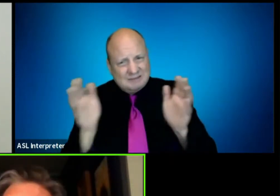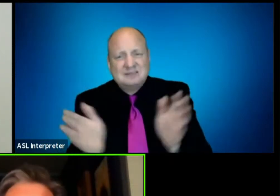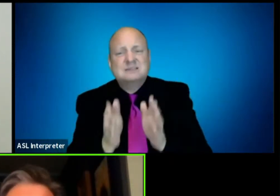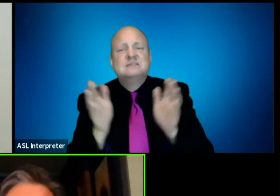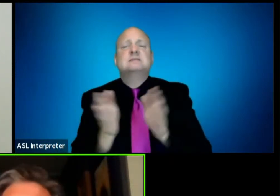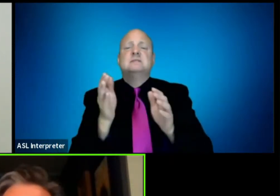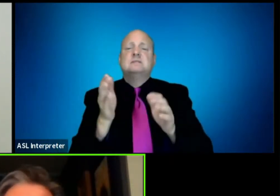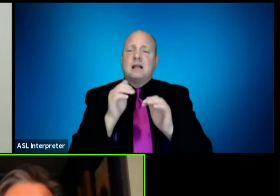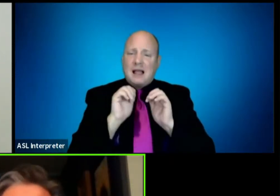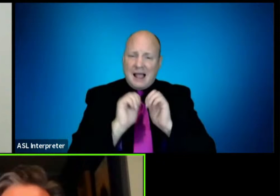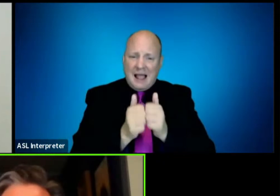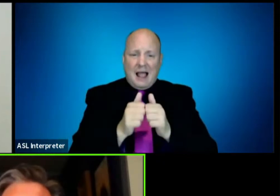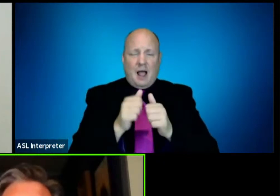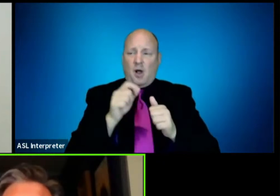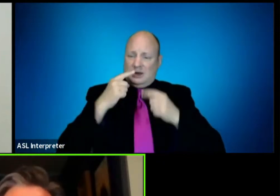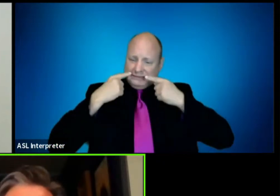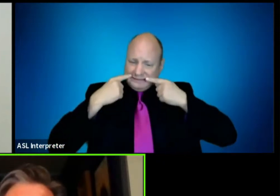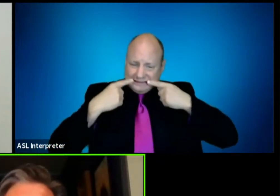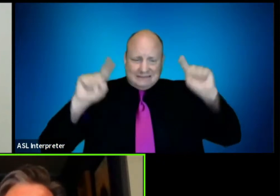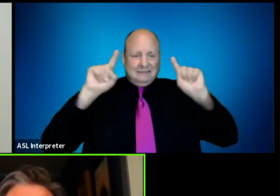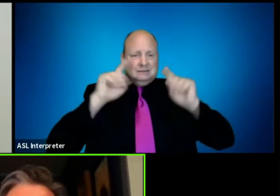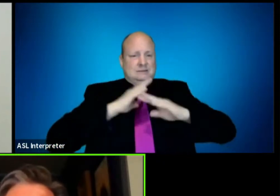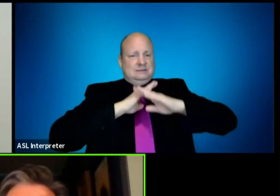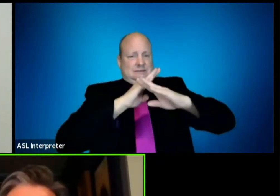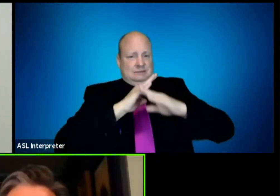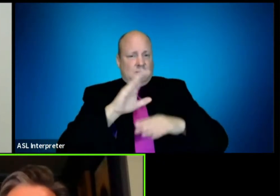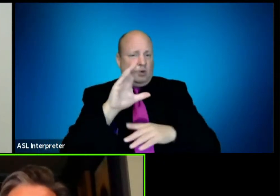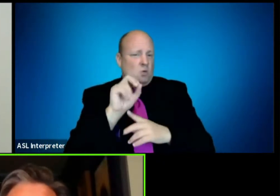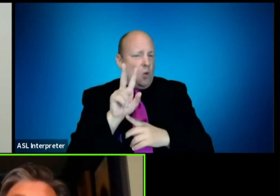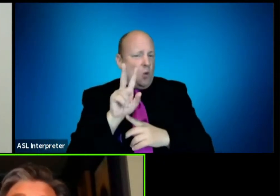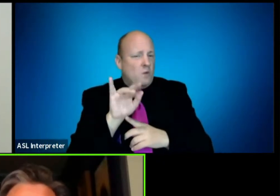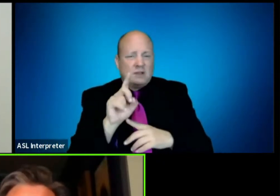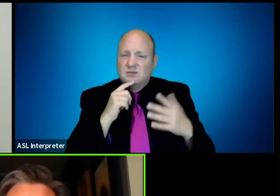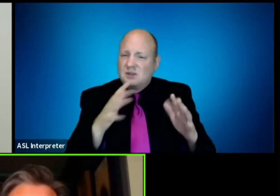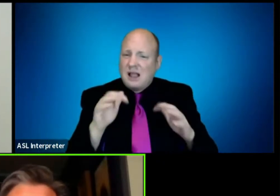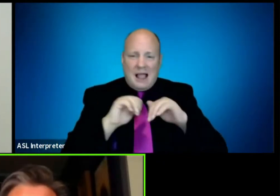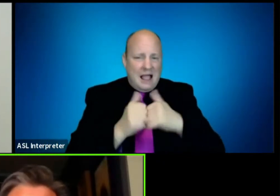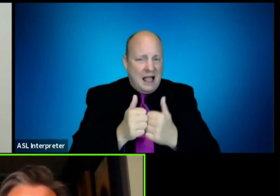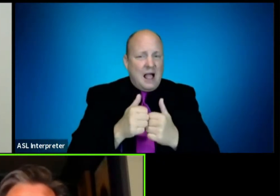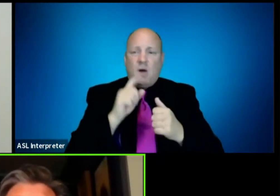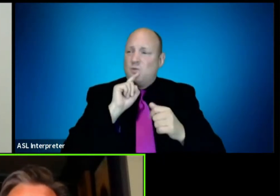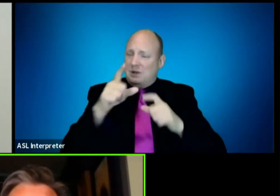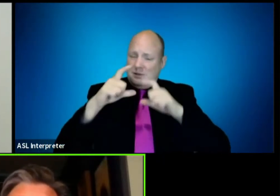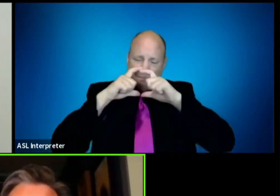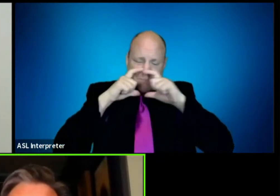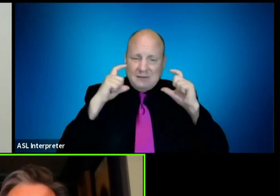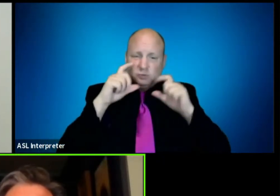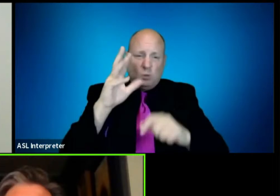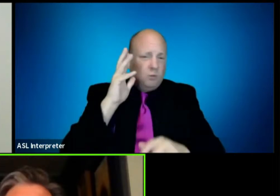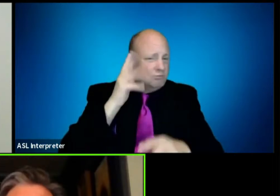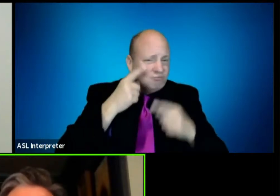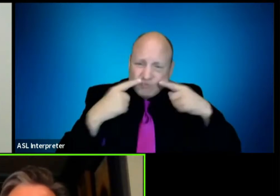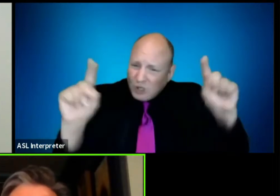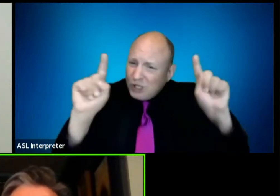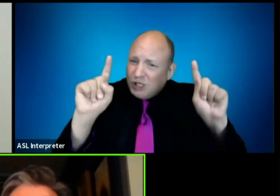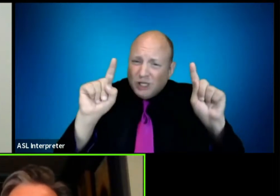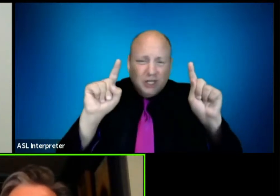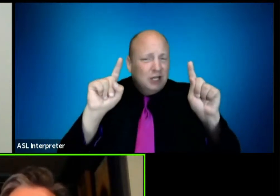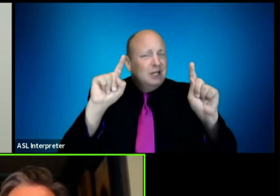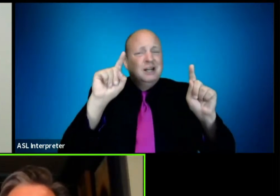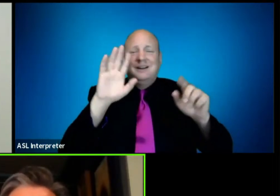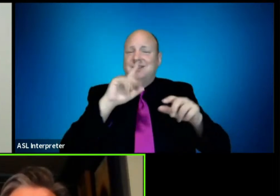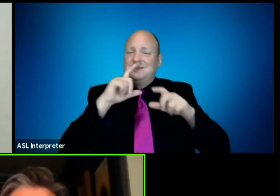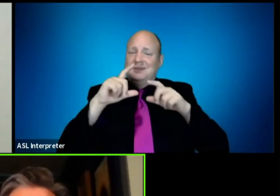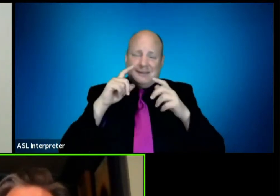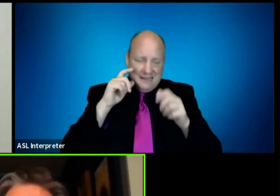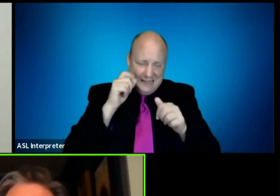work. Limiting your contact with others works to prevent the spread of COVID. And if we all do that together, I can guarantee you that we'll see COVID rates